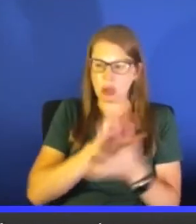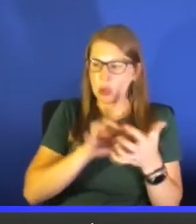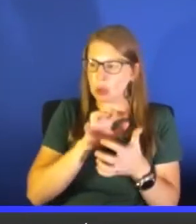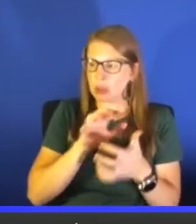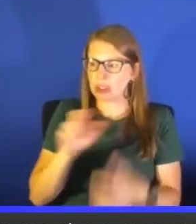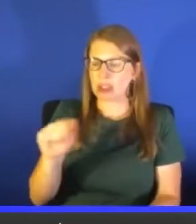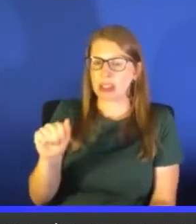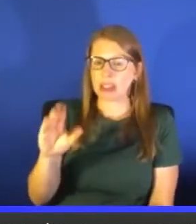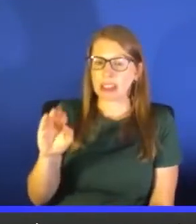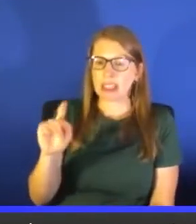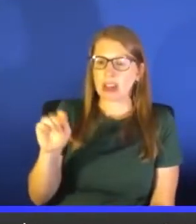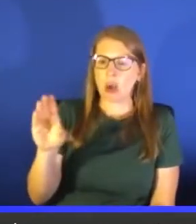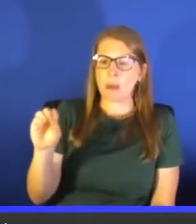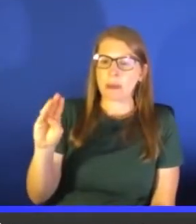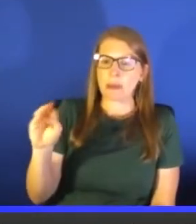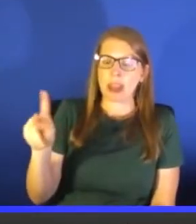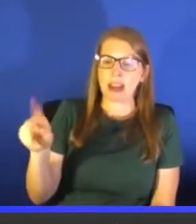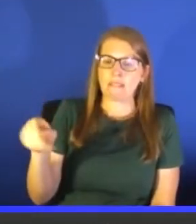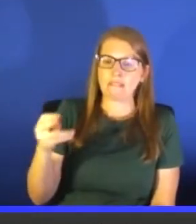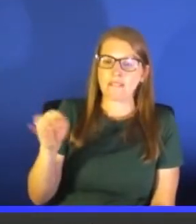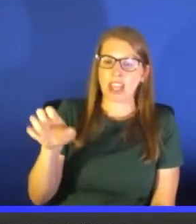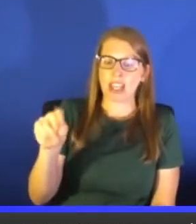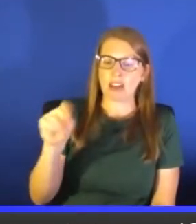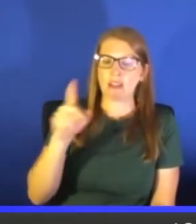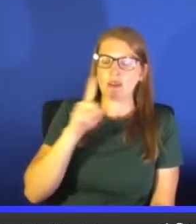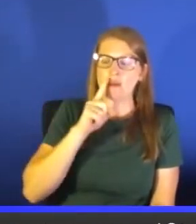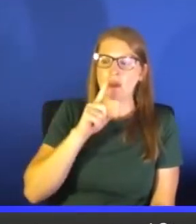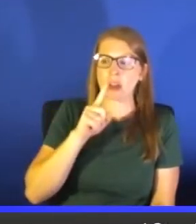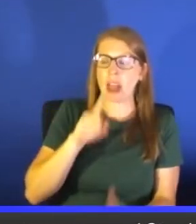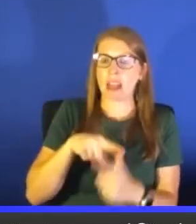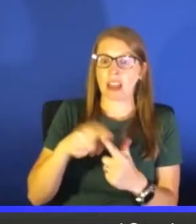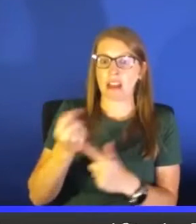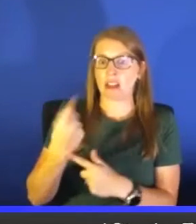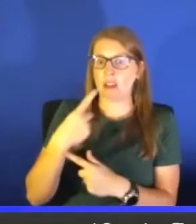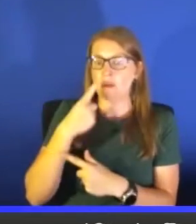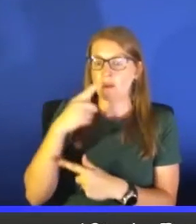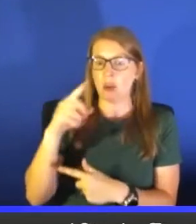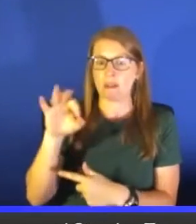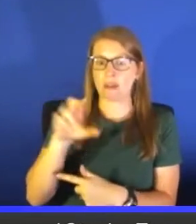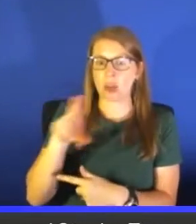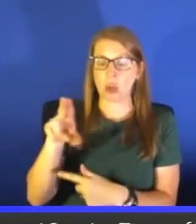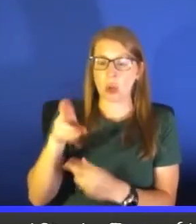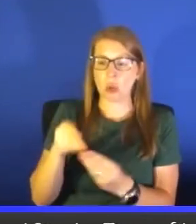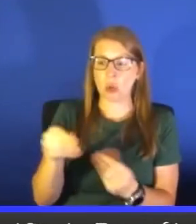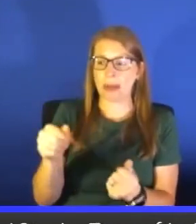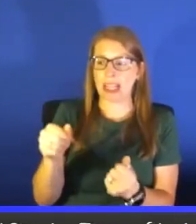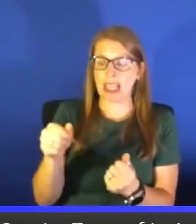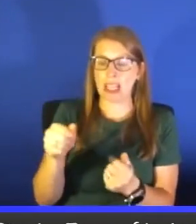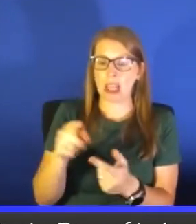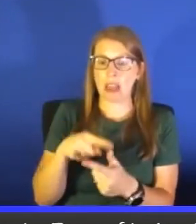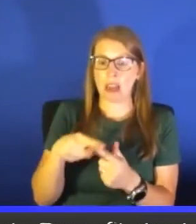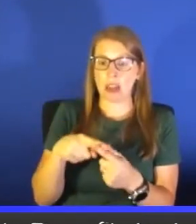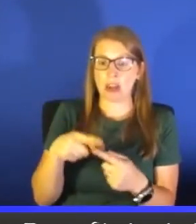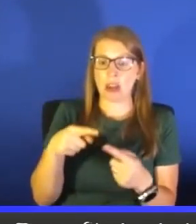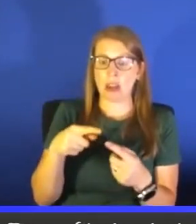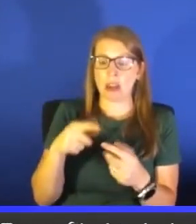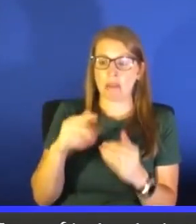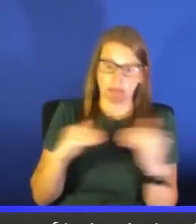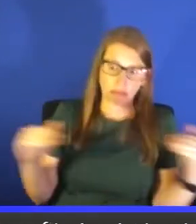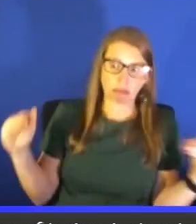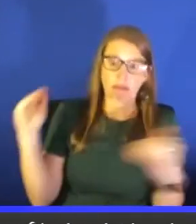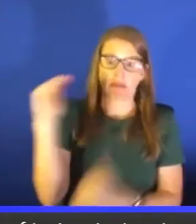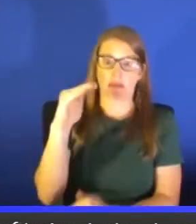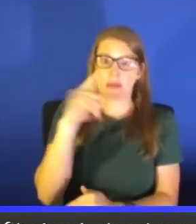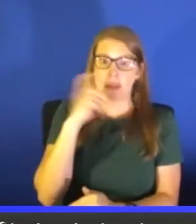pain medication. Then they take it for a flu remedy. And before you know it, they're having much more than they should, but it's because they're getting